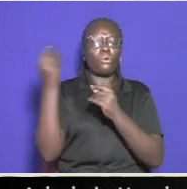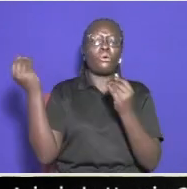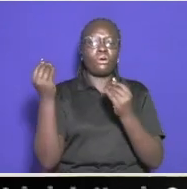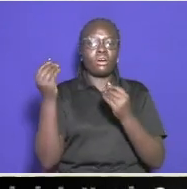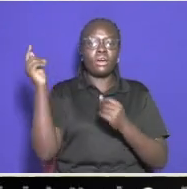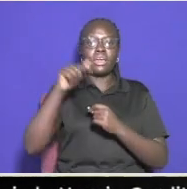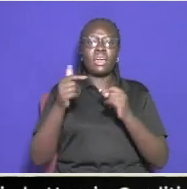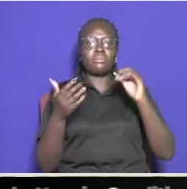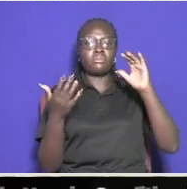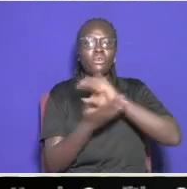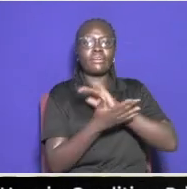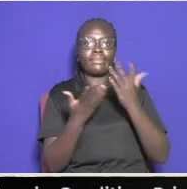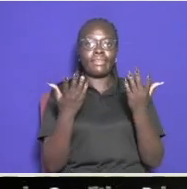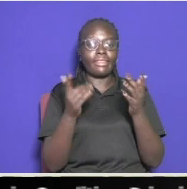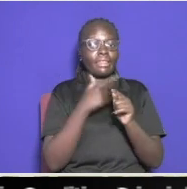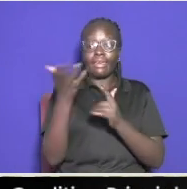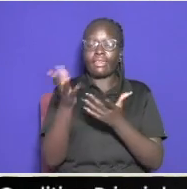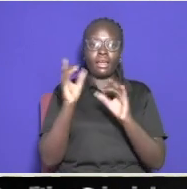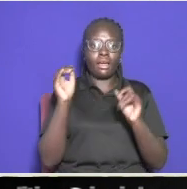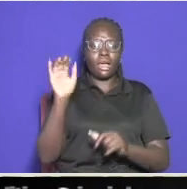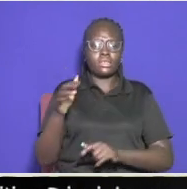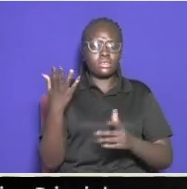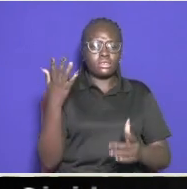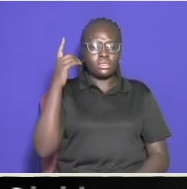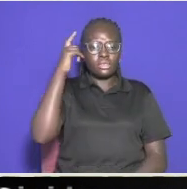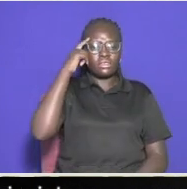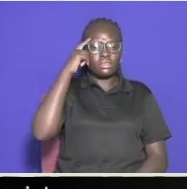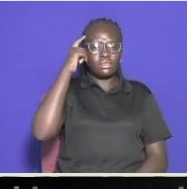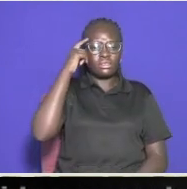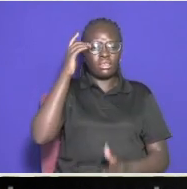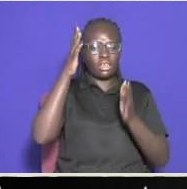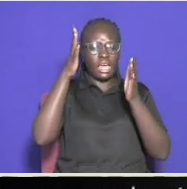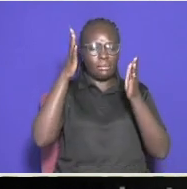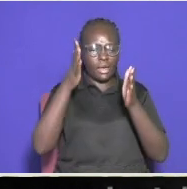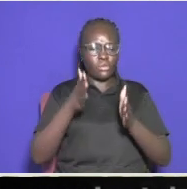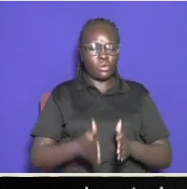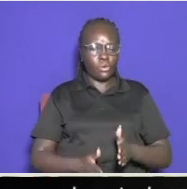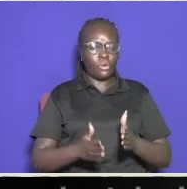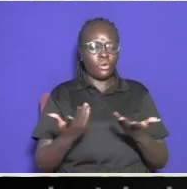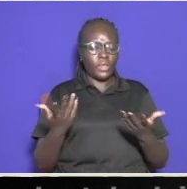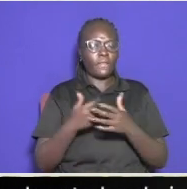and it's not there. So you ask around the town, no, I think it is so and so's.